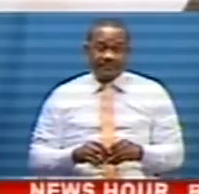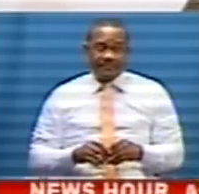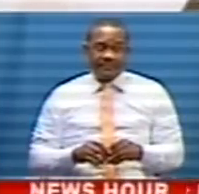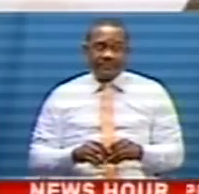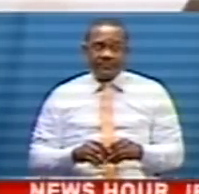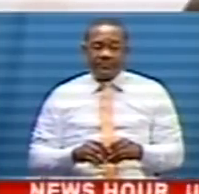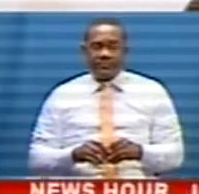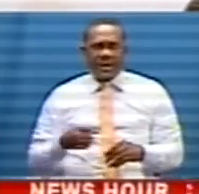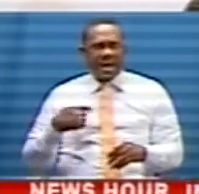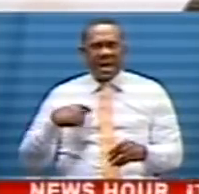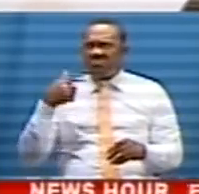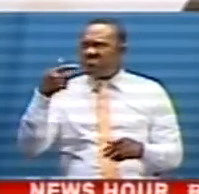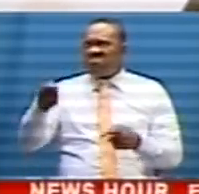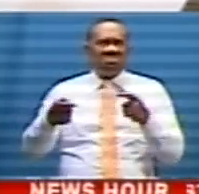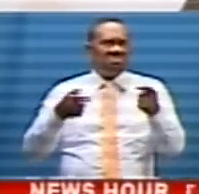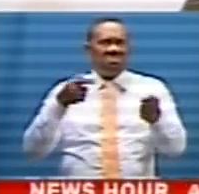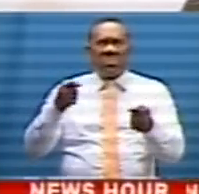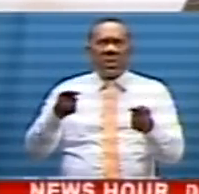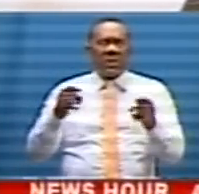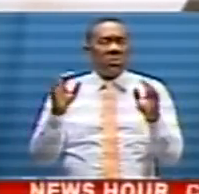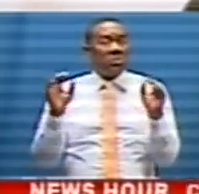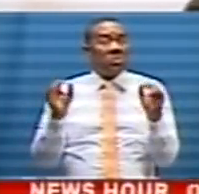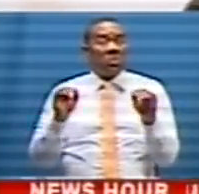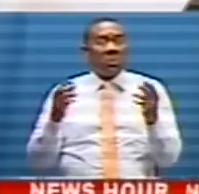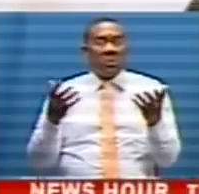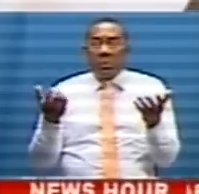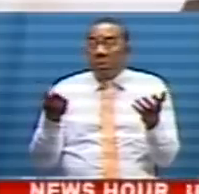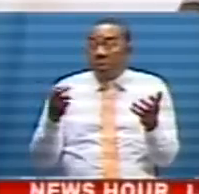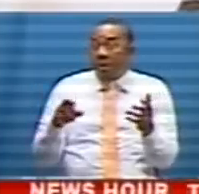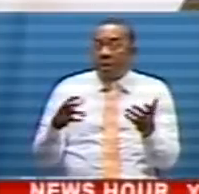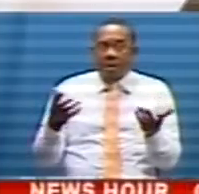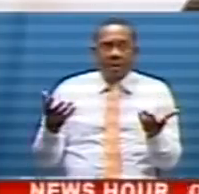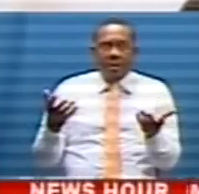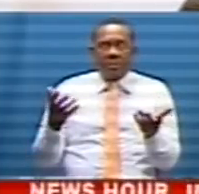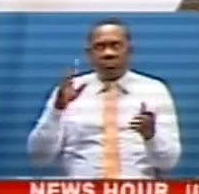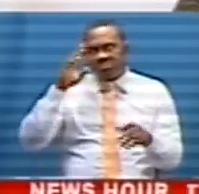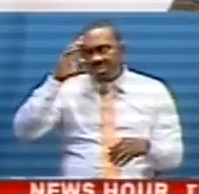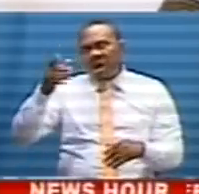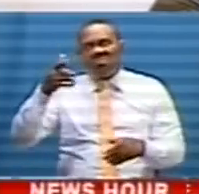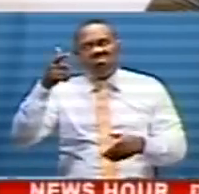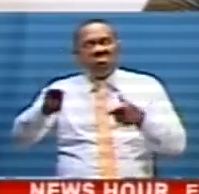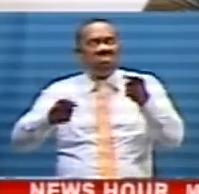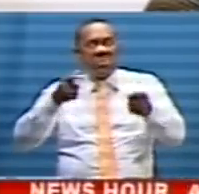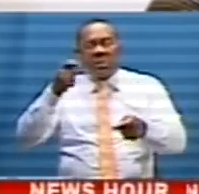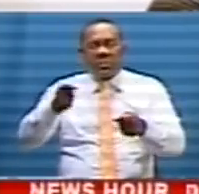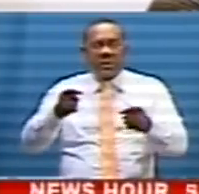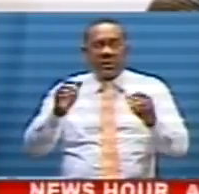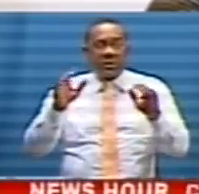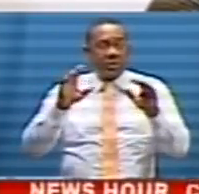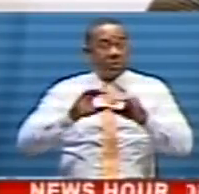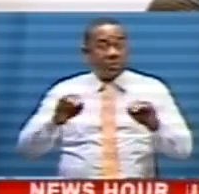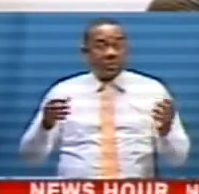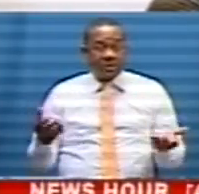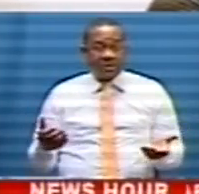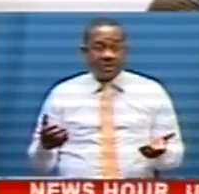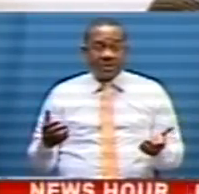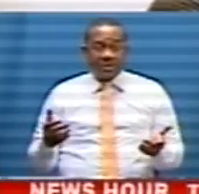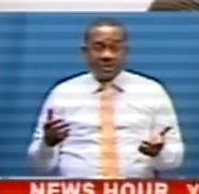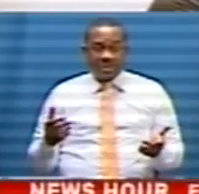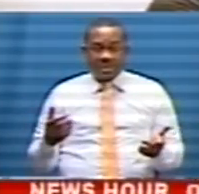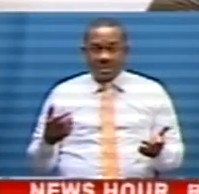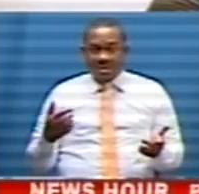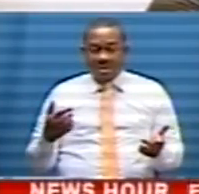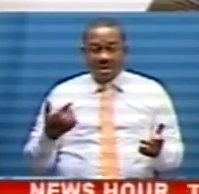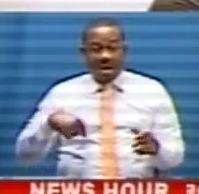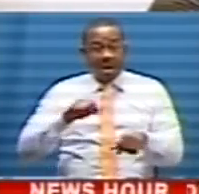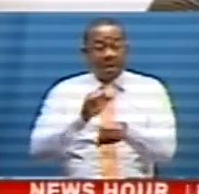hurl insults at anybody or manufacture insults or invectives at anybody. That is the work that we're going to work on